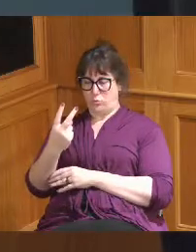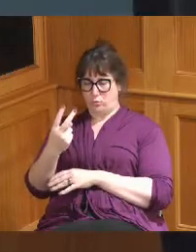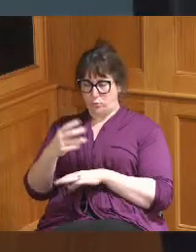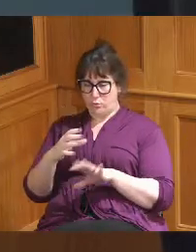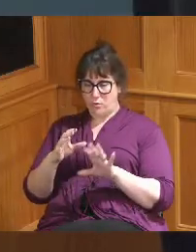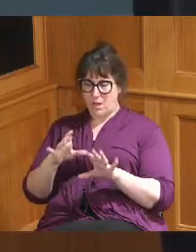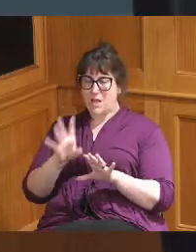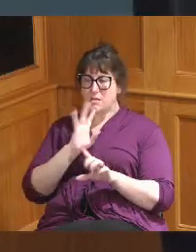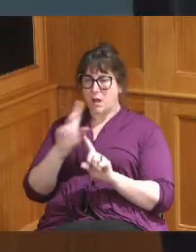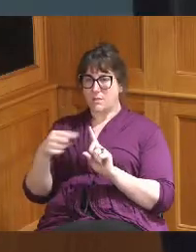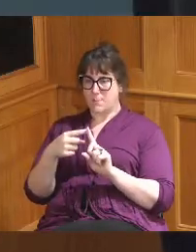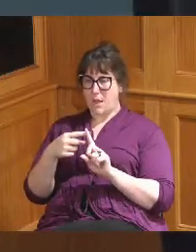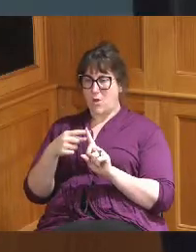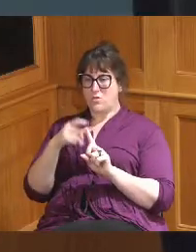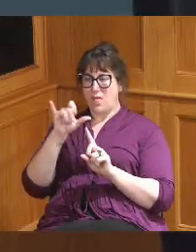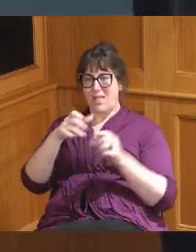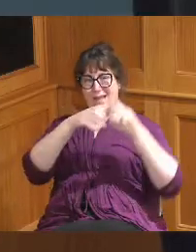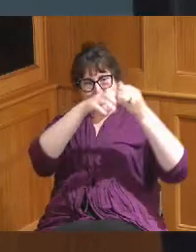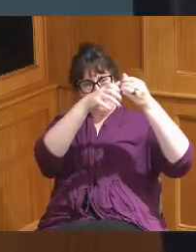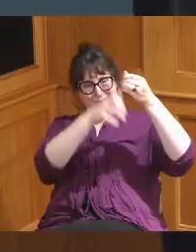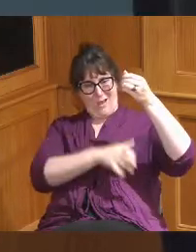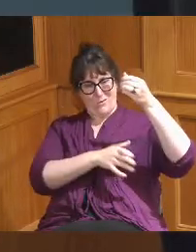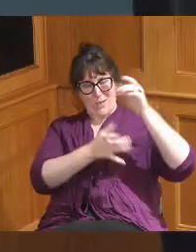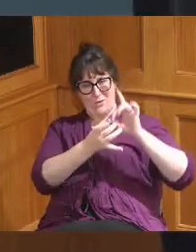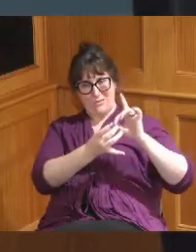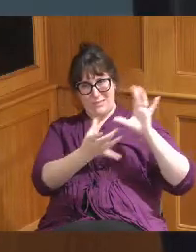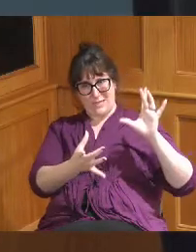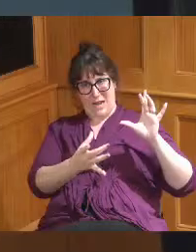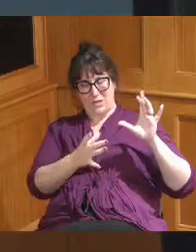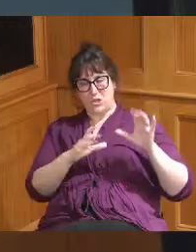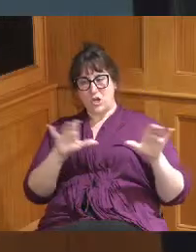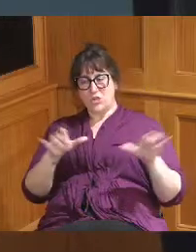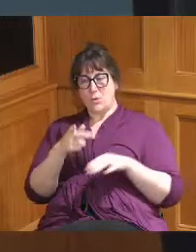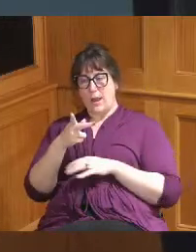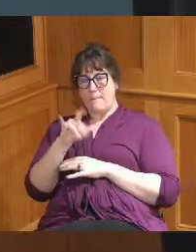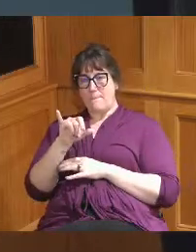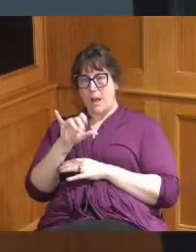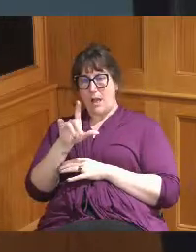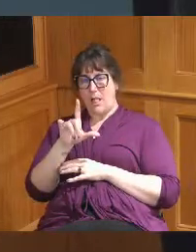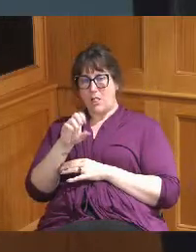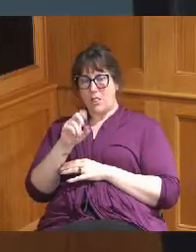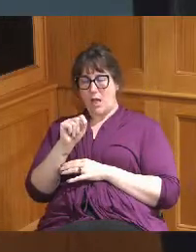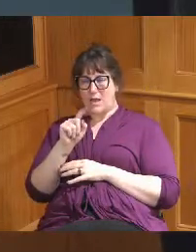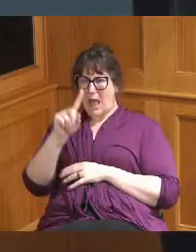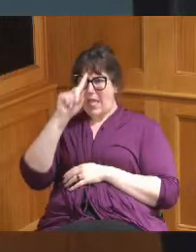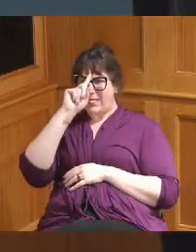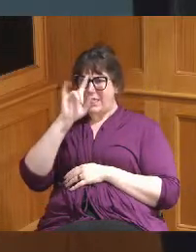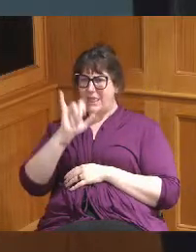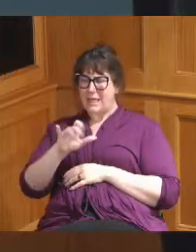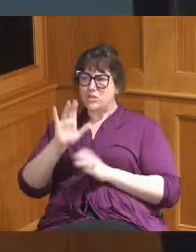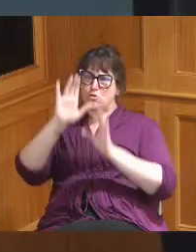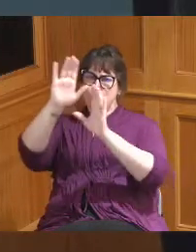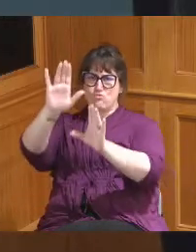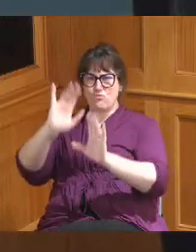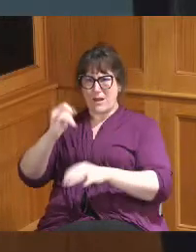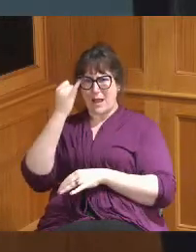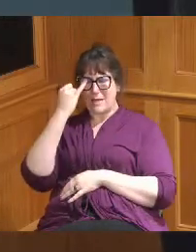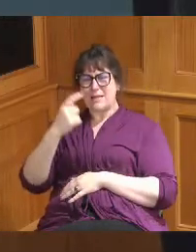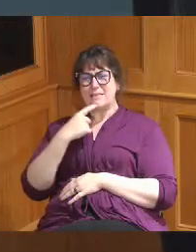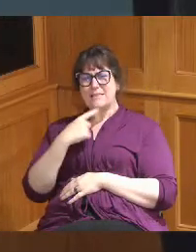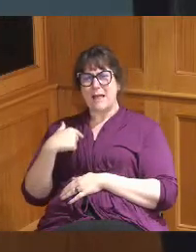Which talks about the downspout disconnection and doing a pilot. I think this is a great idea. Tell